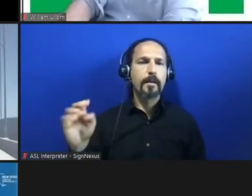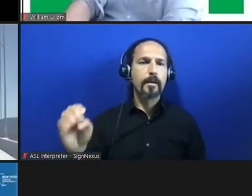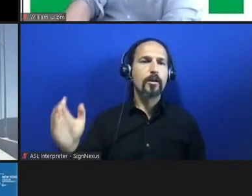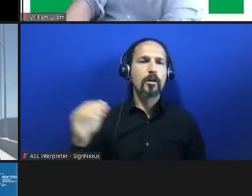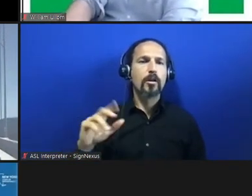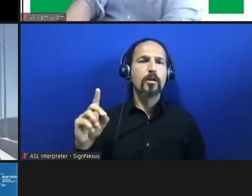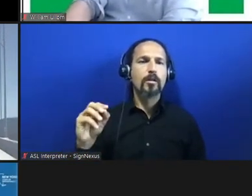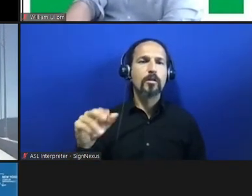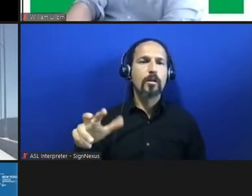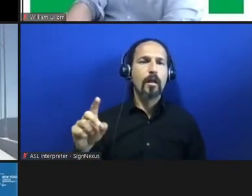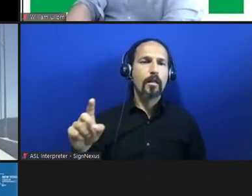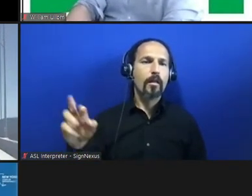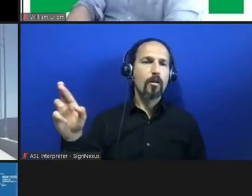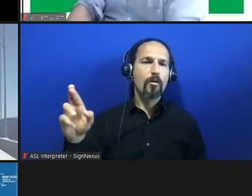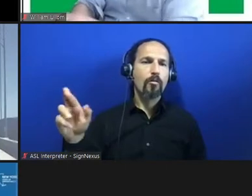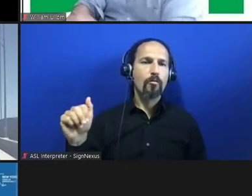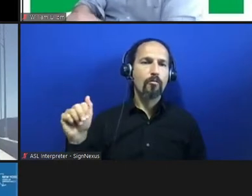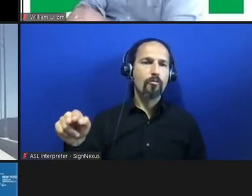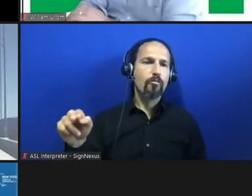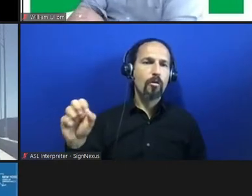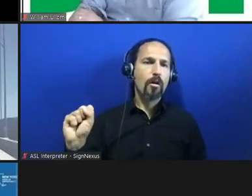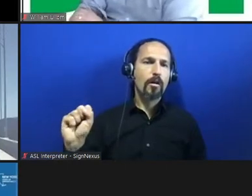Ron ronstein